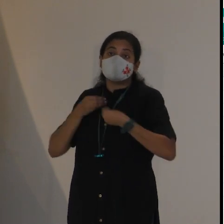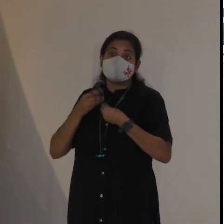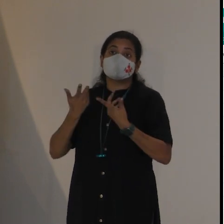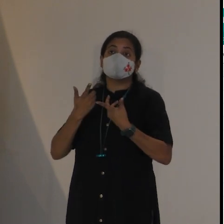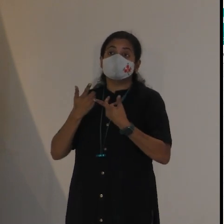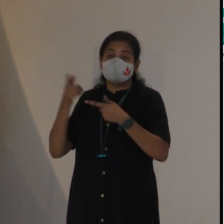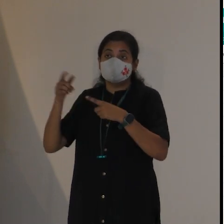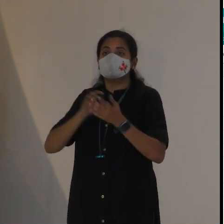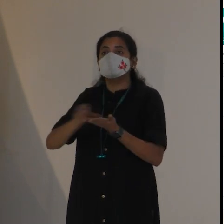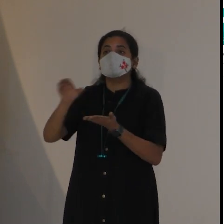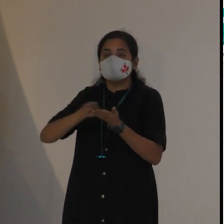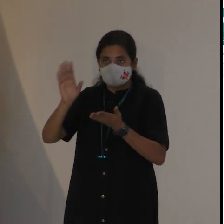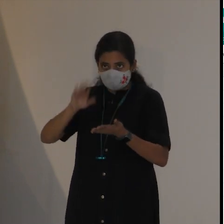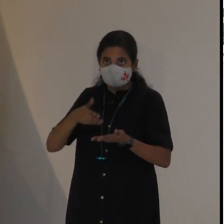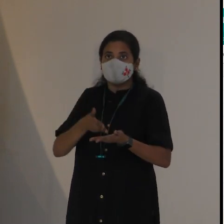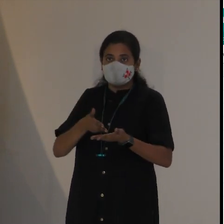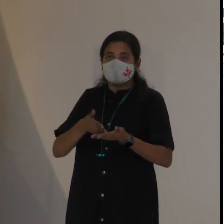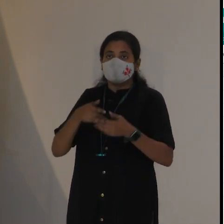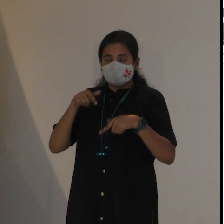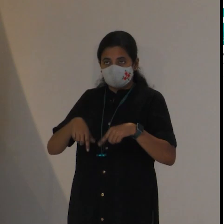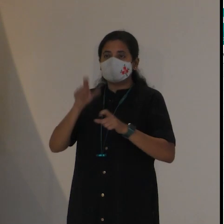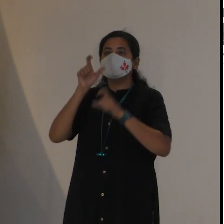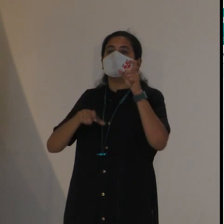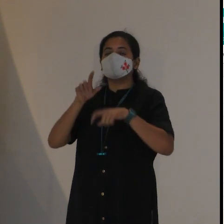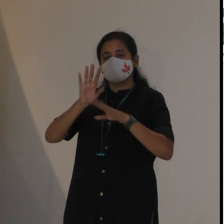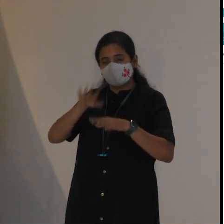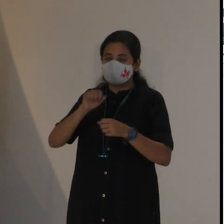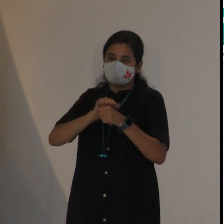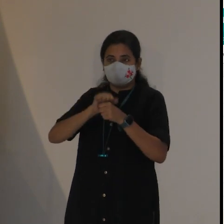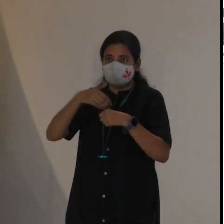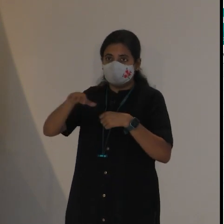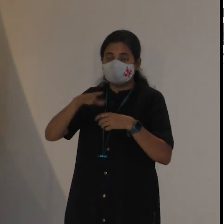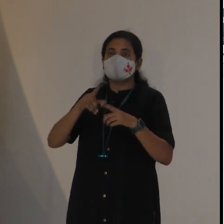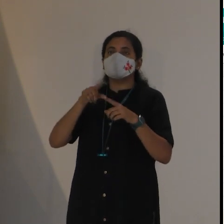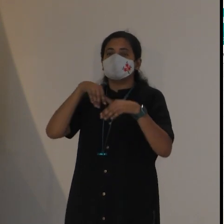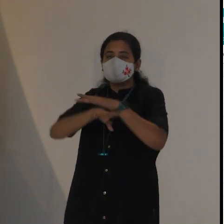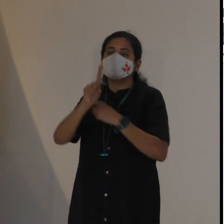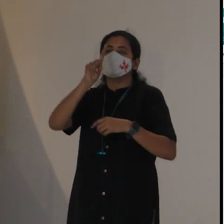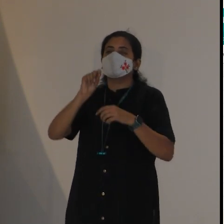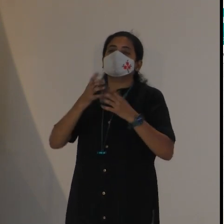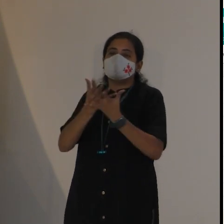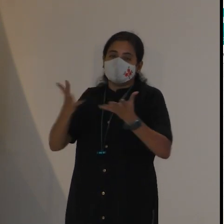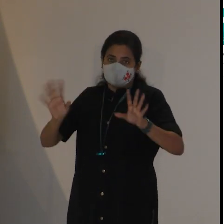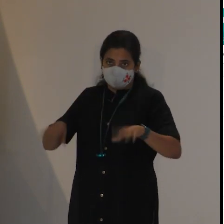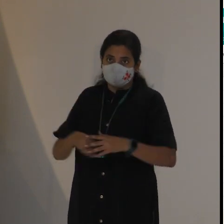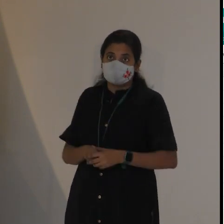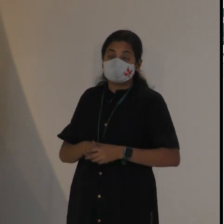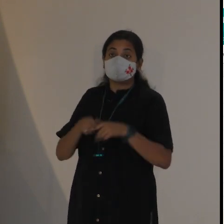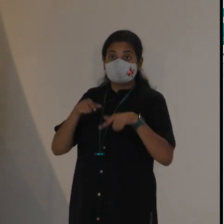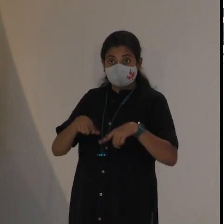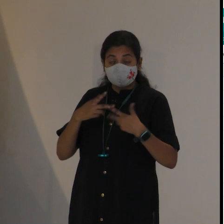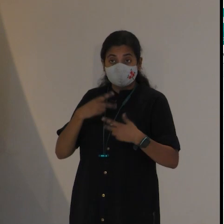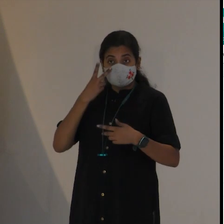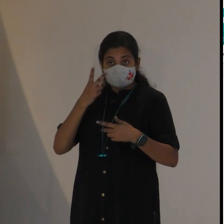on Instagram when someone is now physically viewing these 10 objects at the British Museum. Now when they see